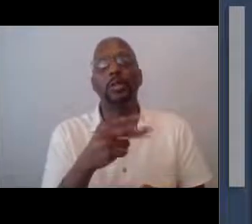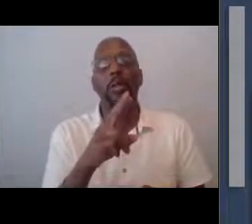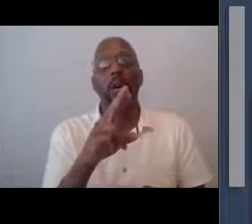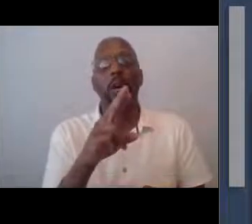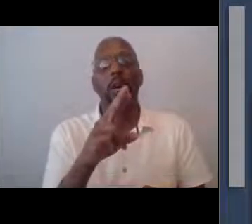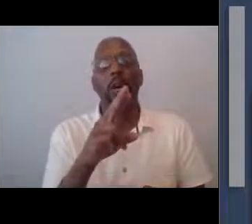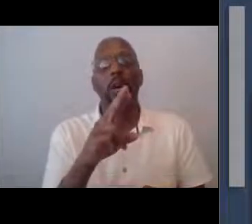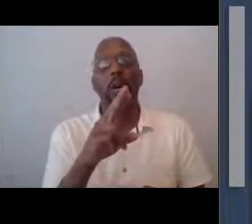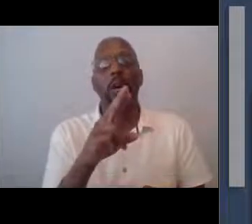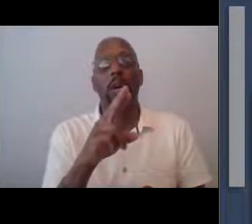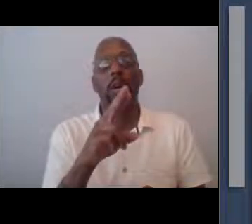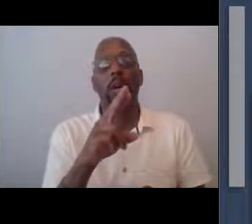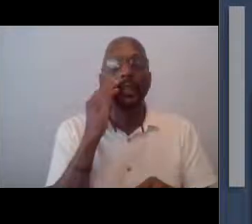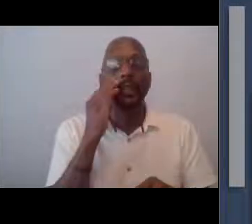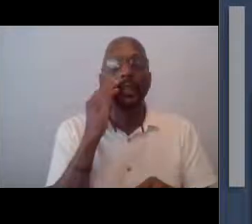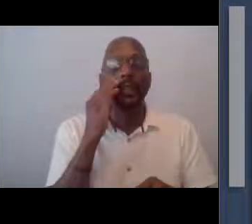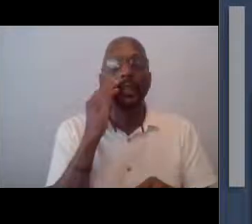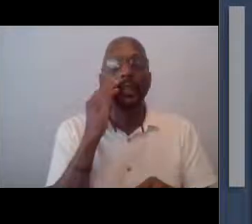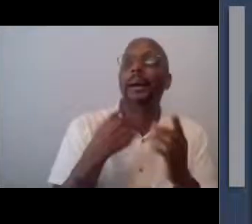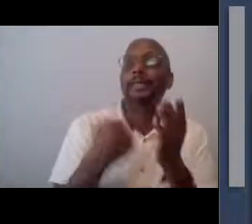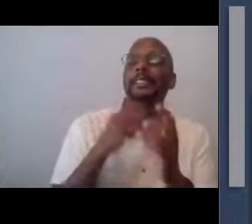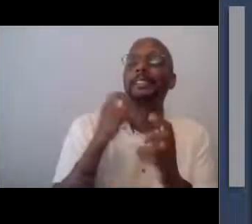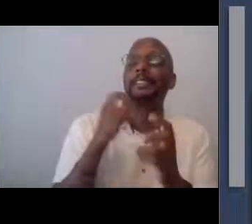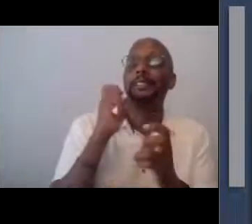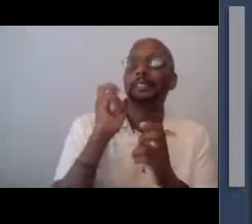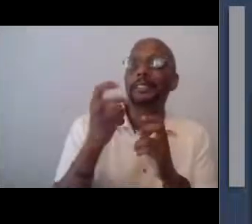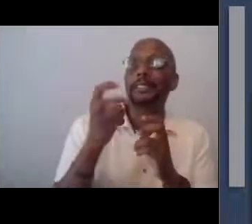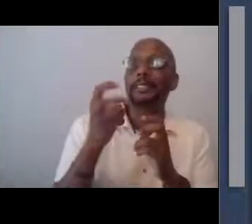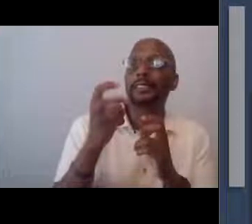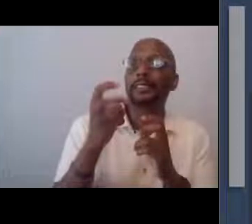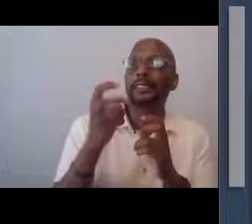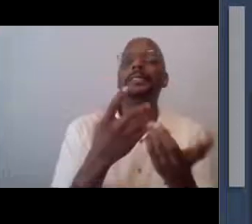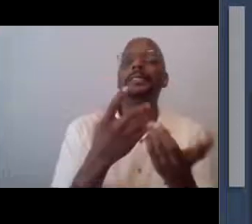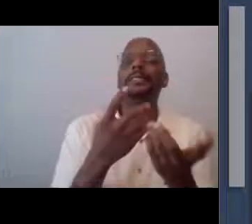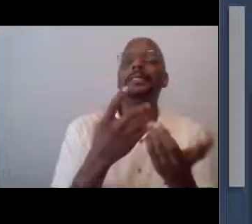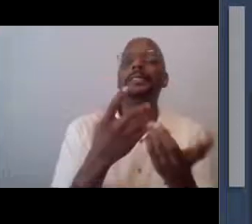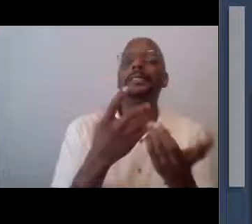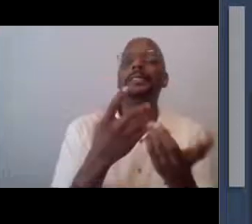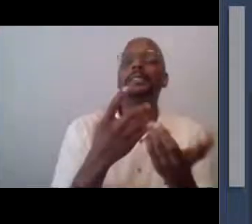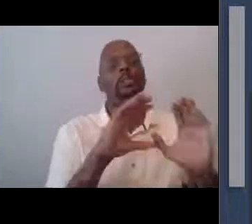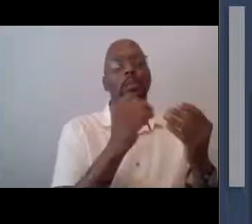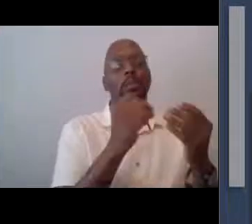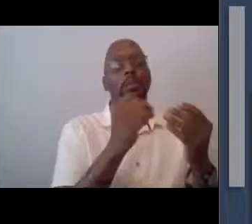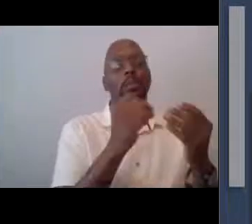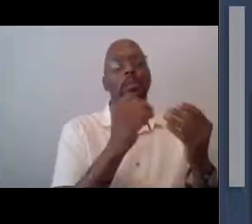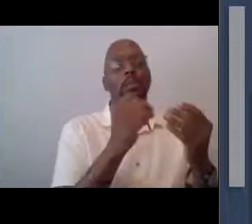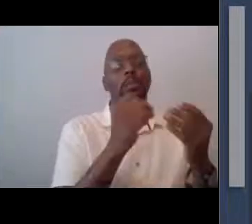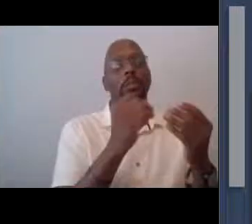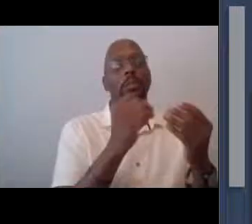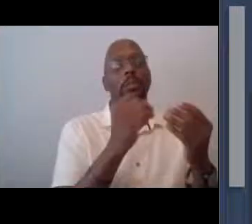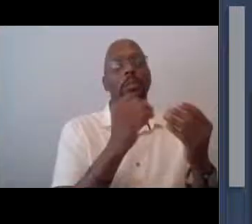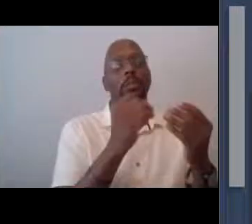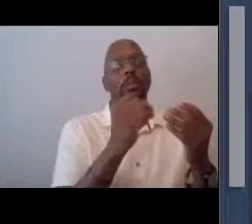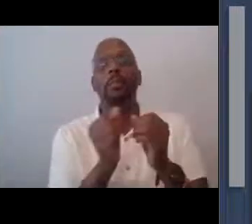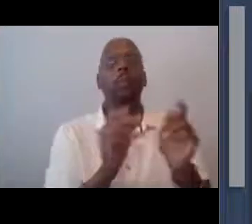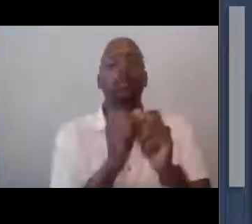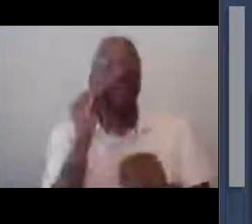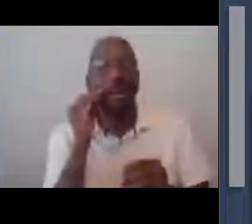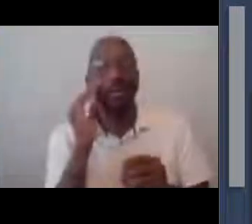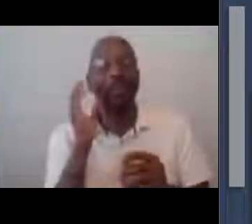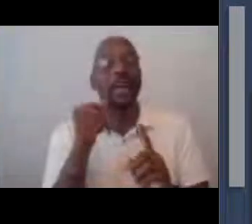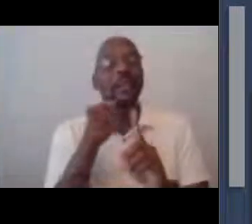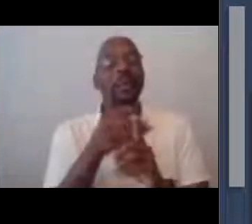and communities of color, the unhoused and homelessness is impacting a lot of communities of color. And